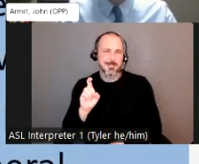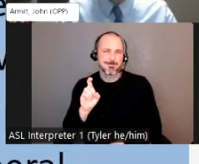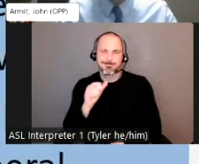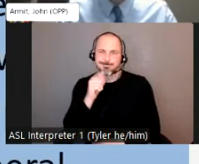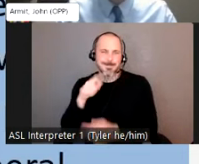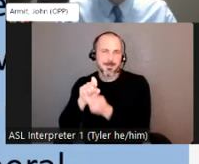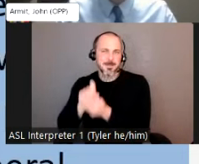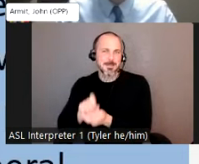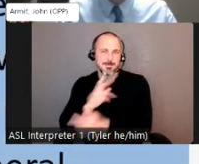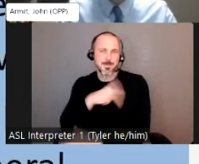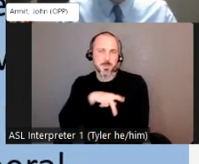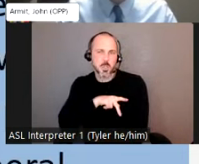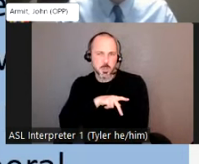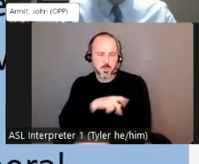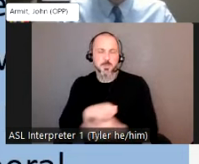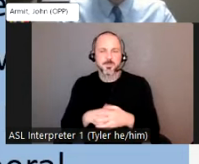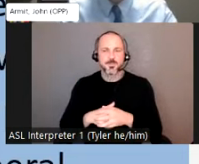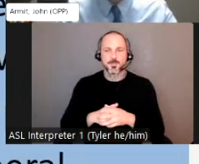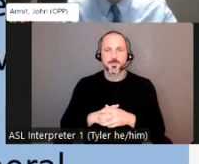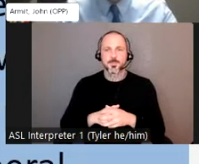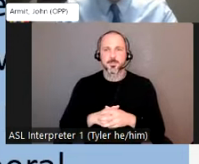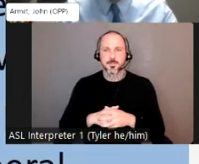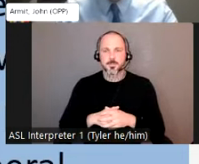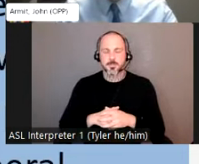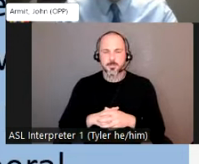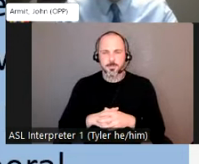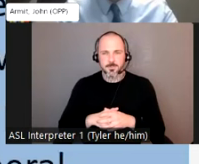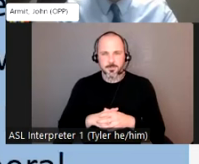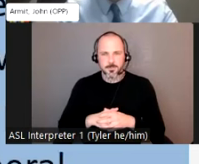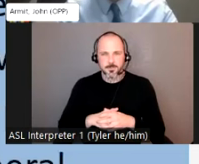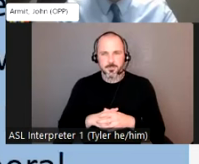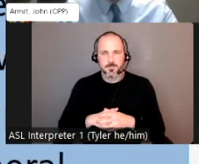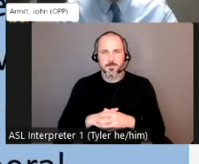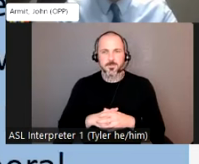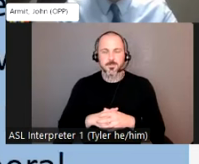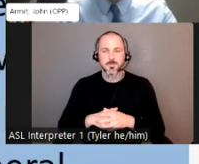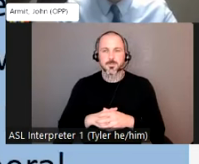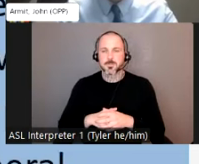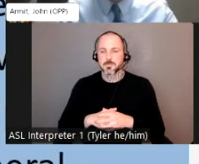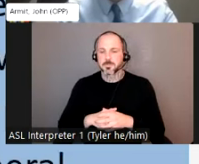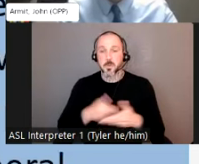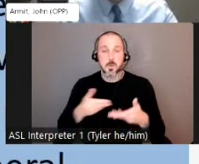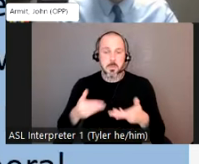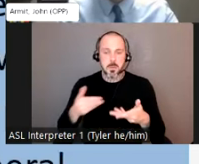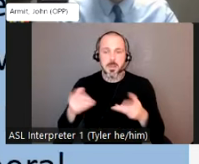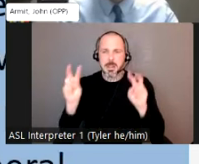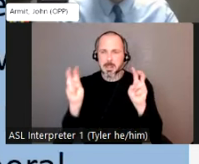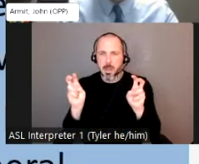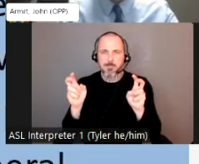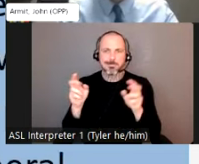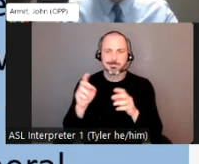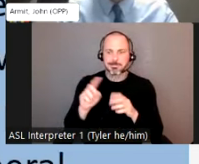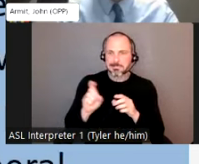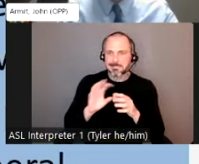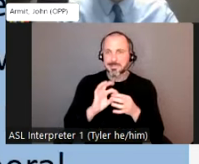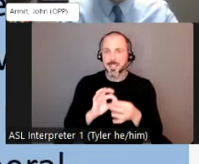or that pertains to the topic today, please post that. But as you say, if there's something a specific concern or that you would like us